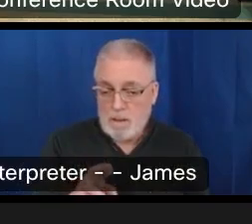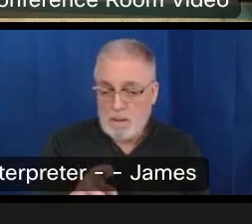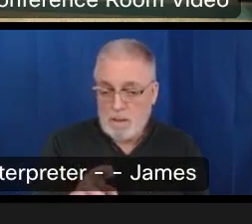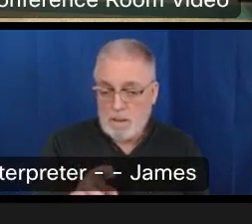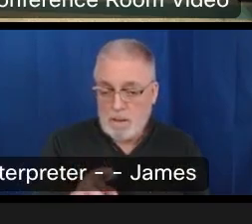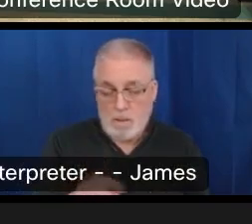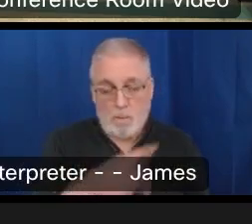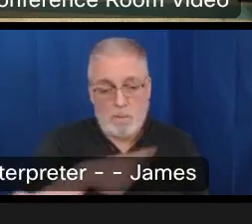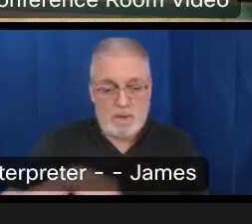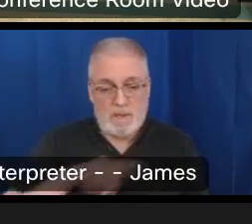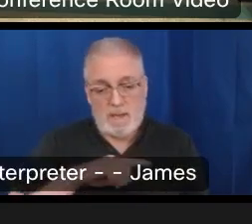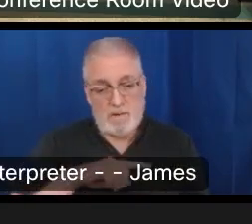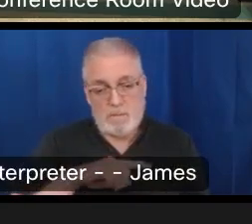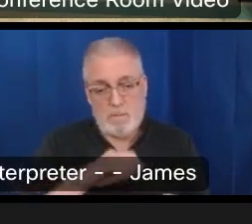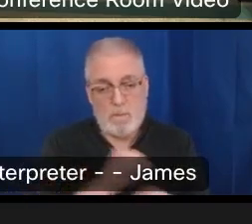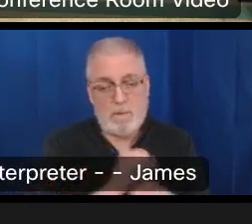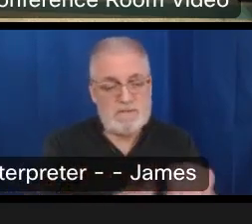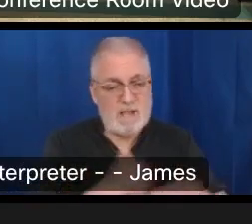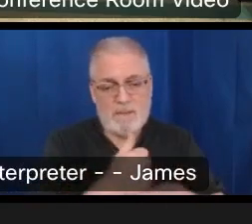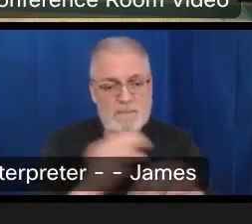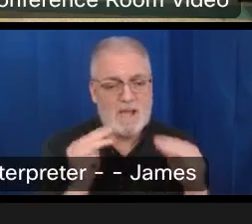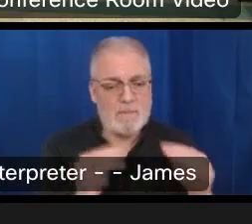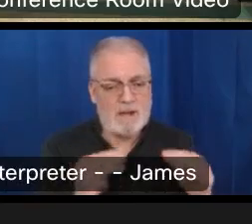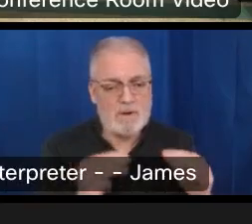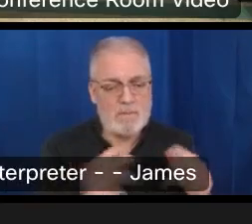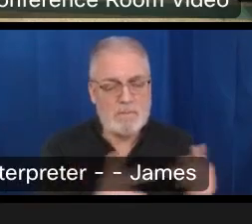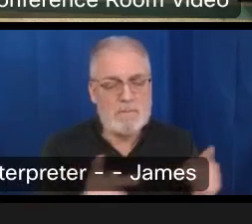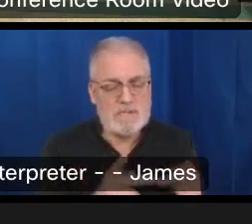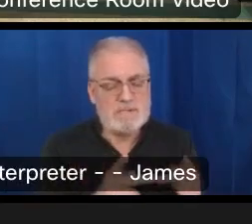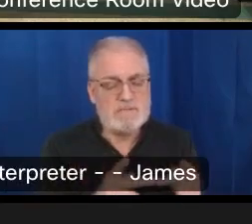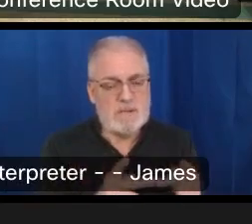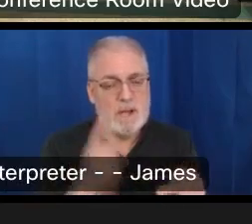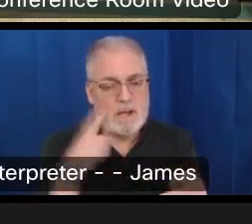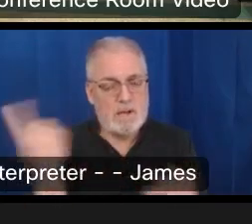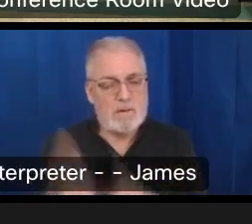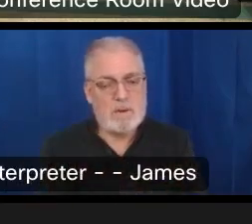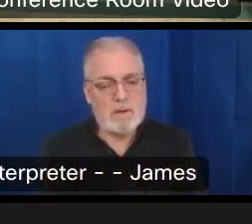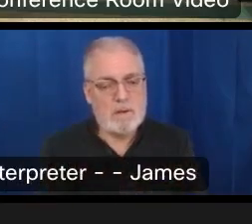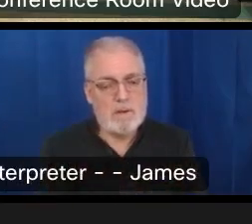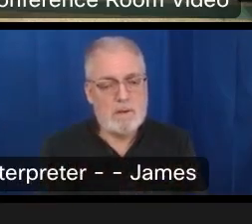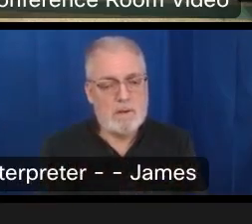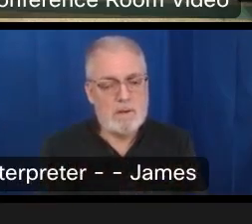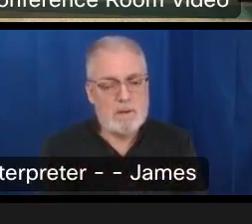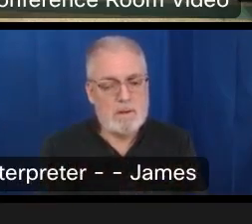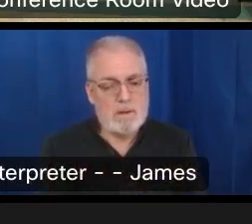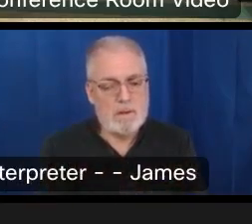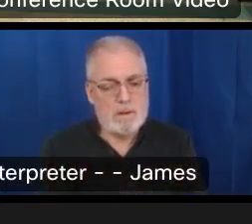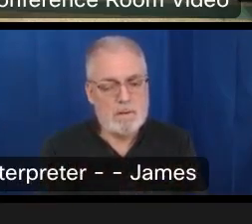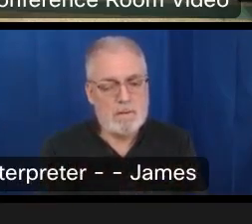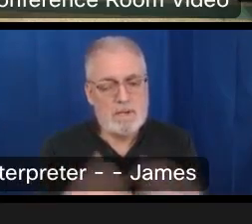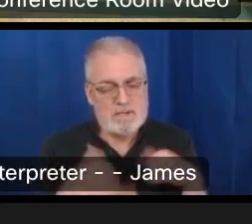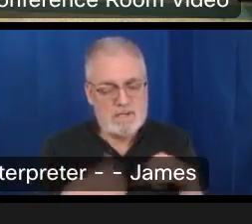as mentorships and everything. I agree with that. Maybe we can like still talk to jobs and